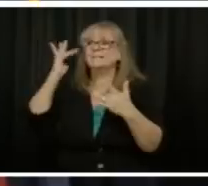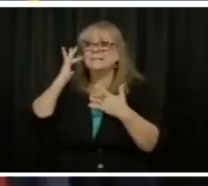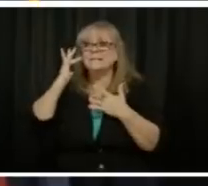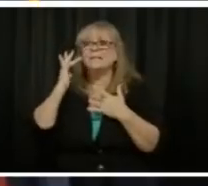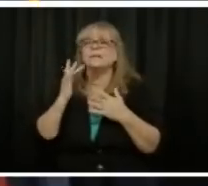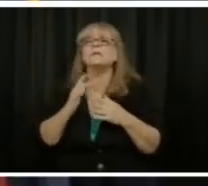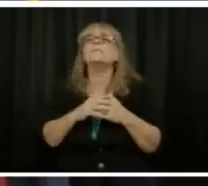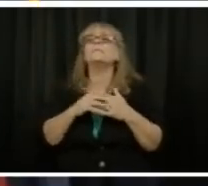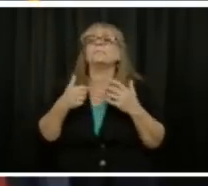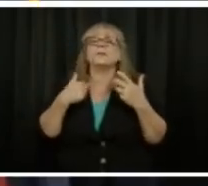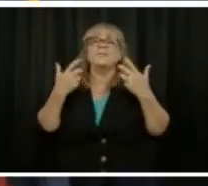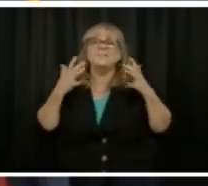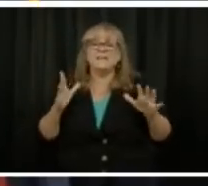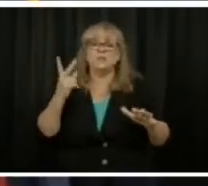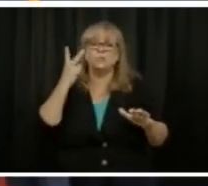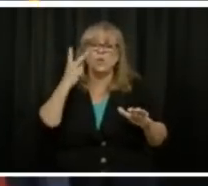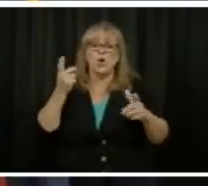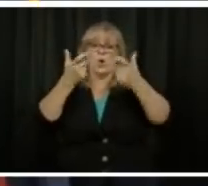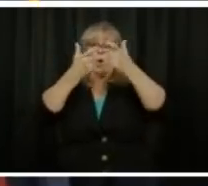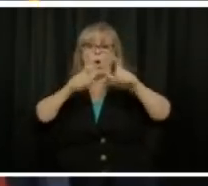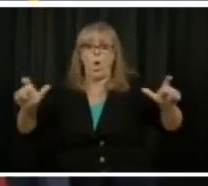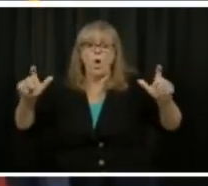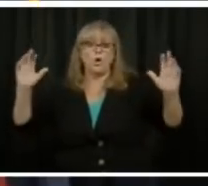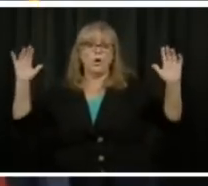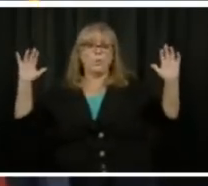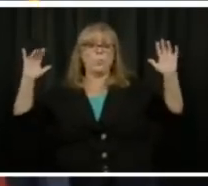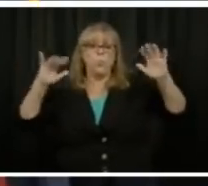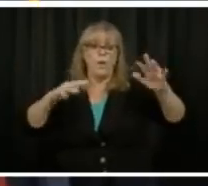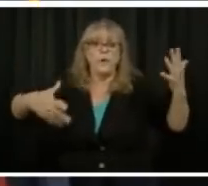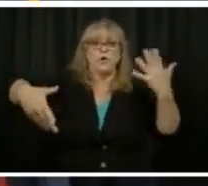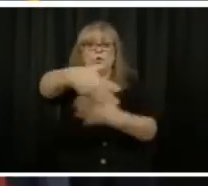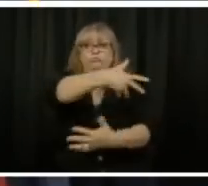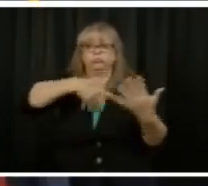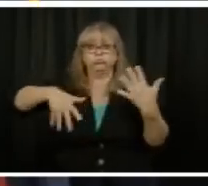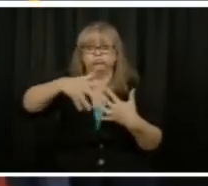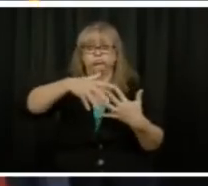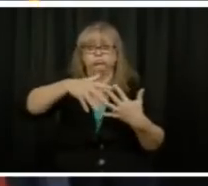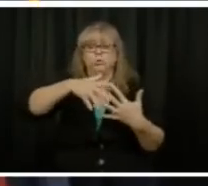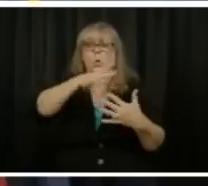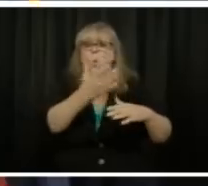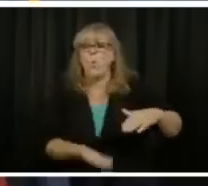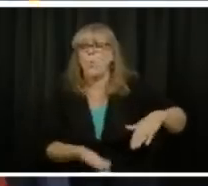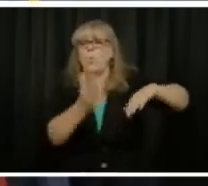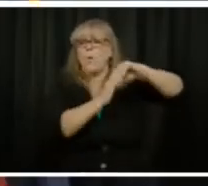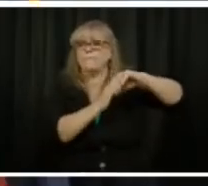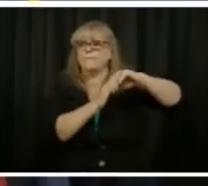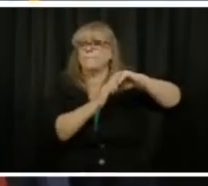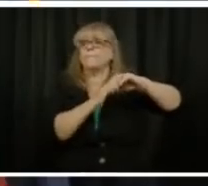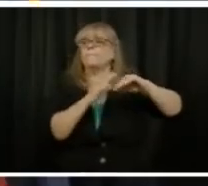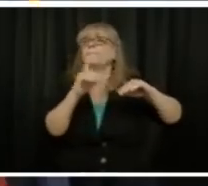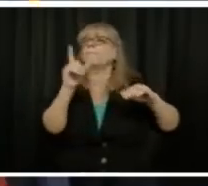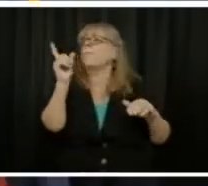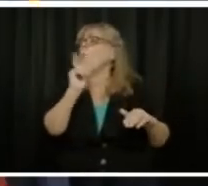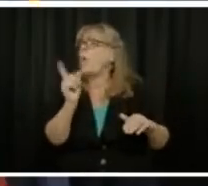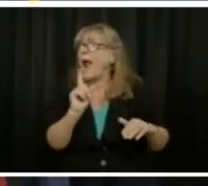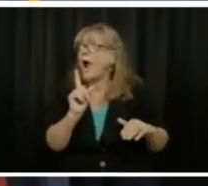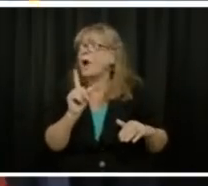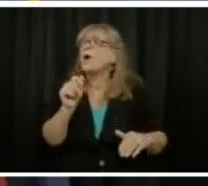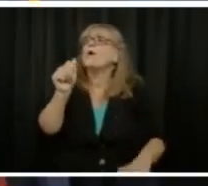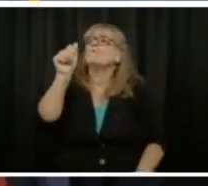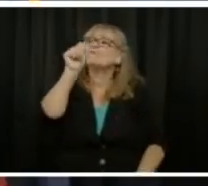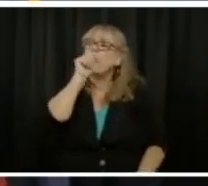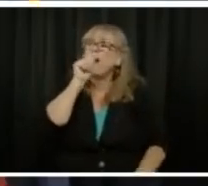cause of the increase in spread of 20 to 29. Now, a lot of that is in private homes and private parties. But we want to send the right message